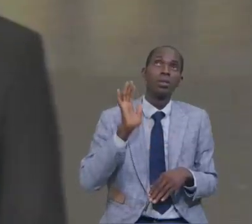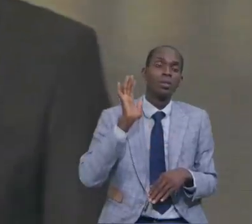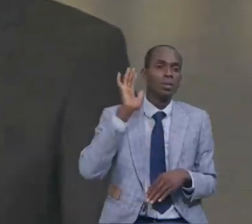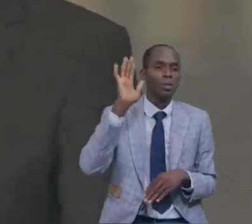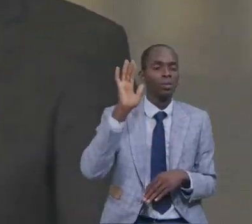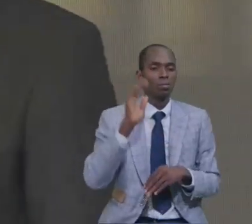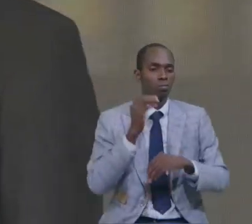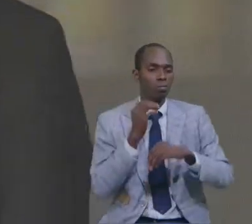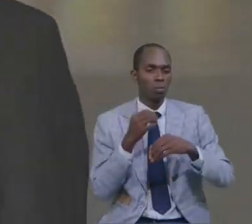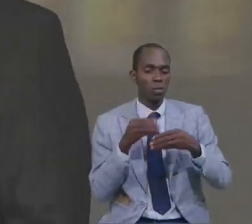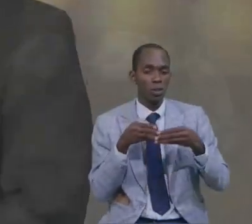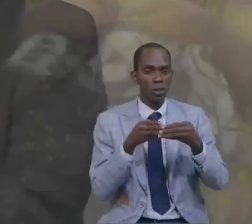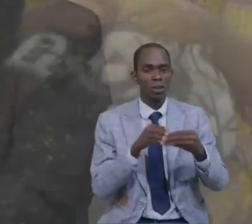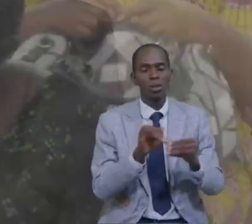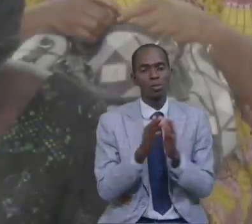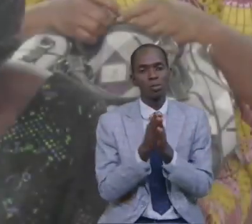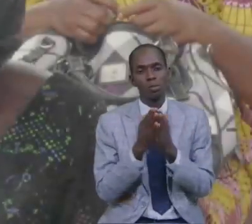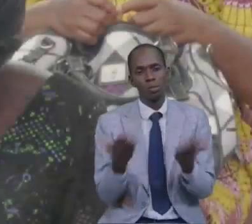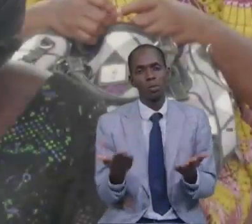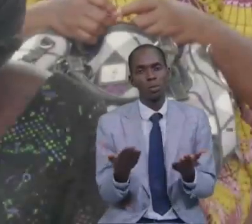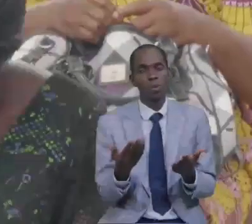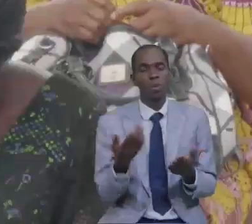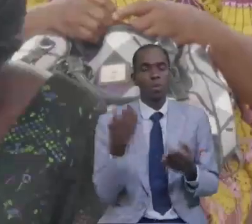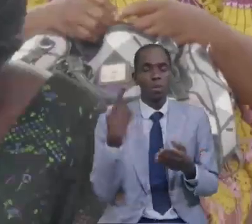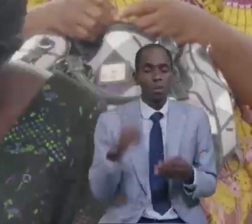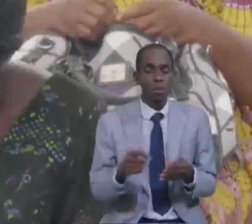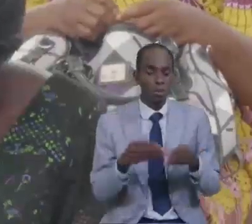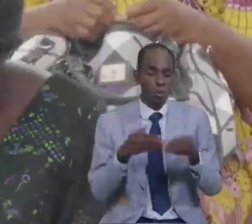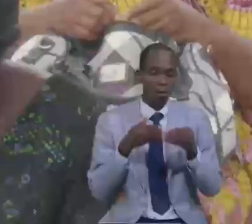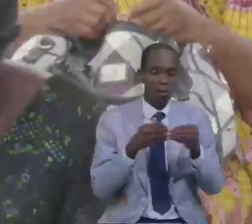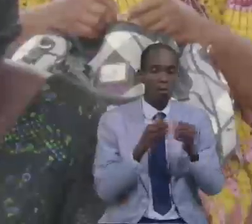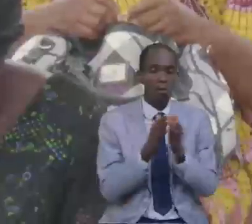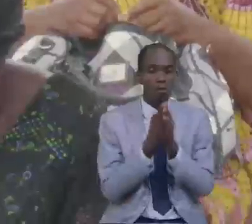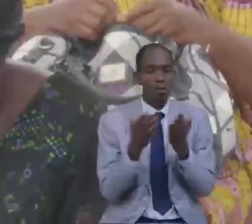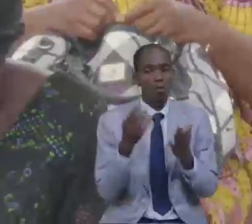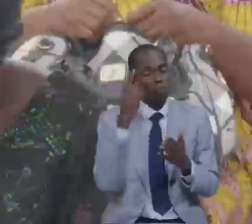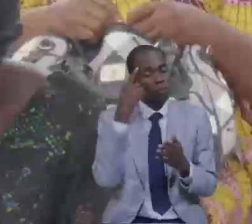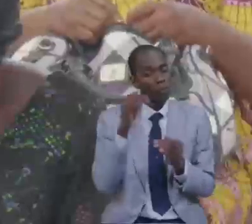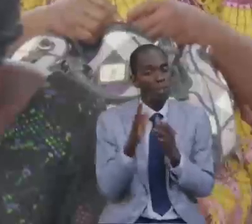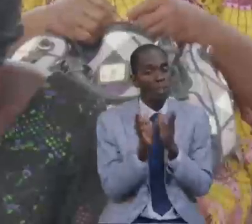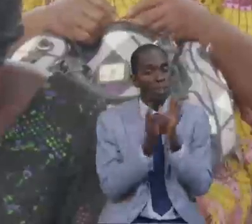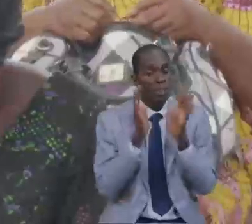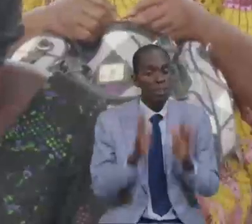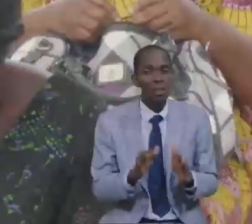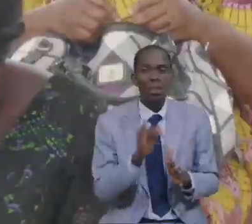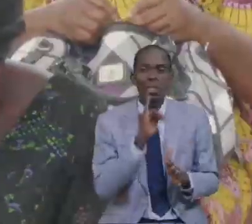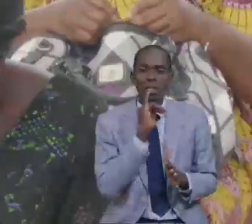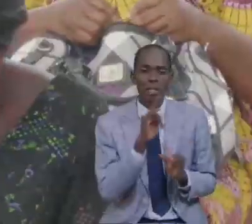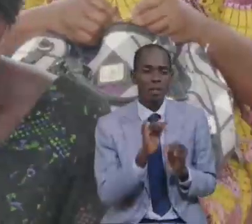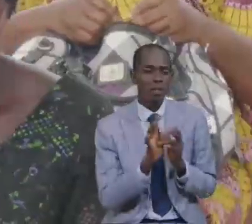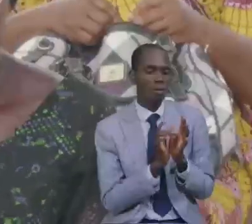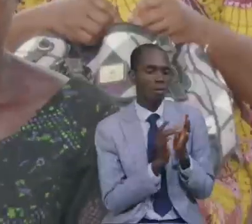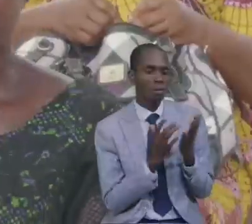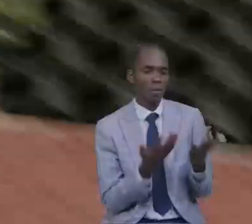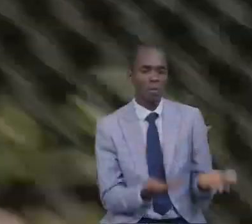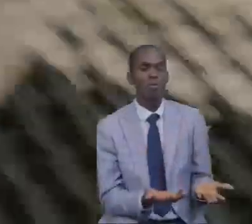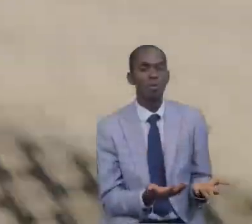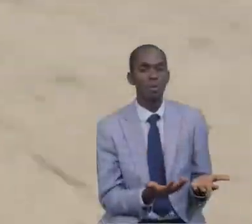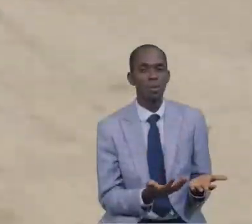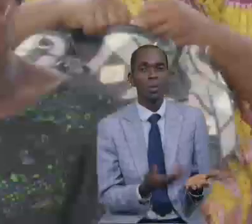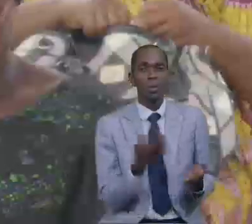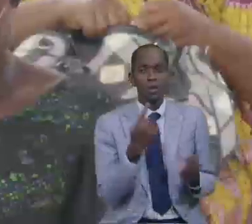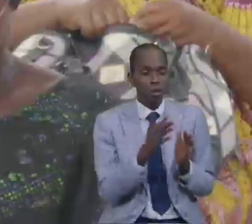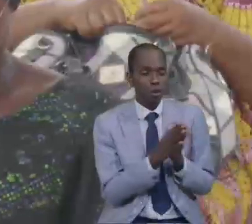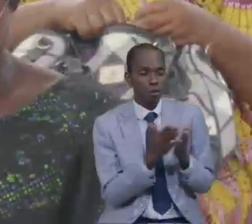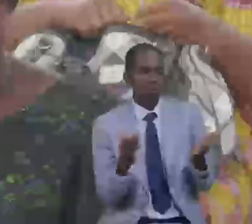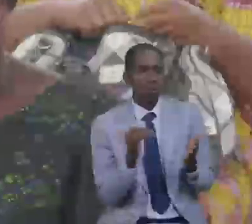The guidebook that points us to the way of heaven is the Bible. And now, as